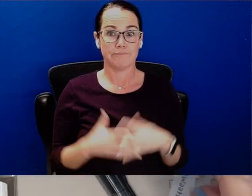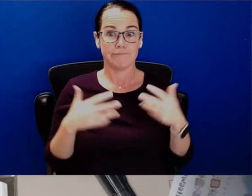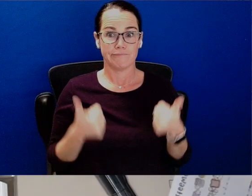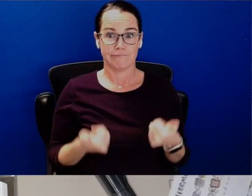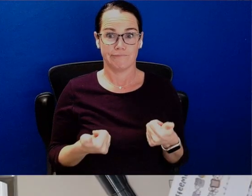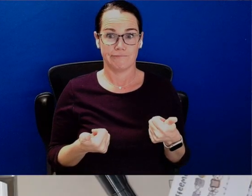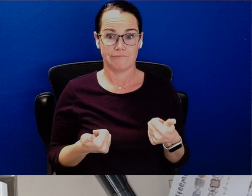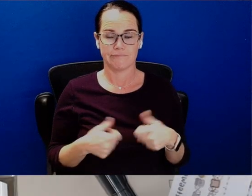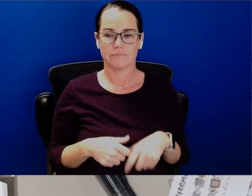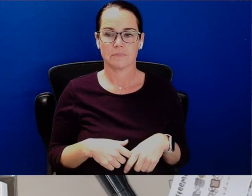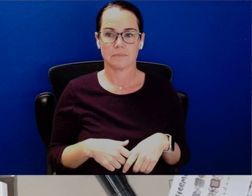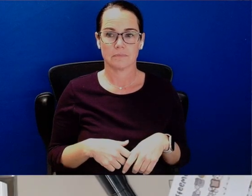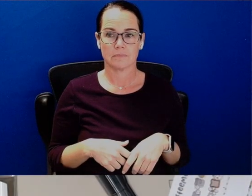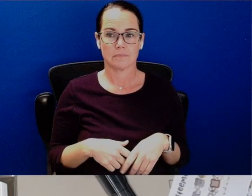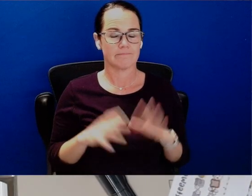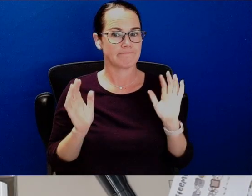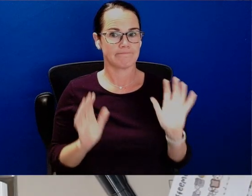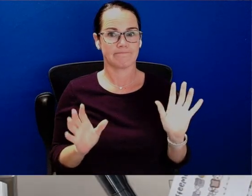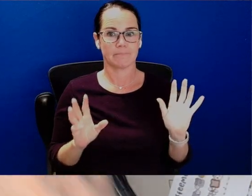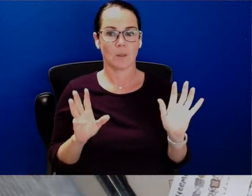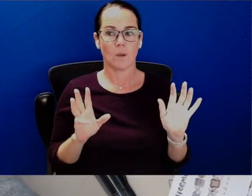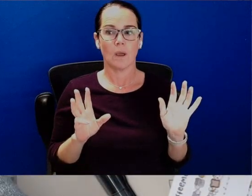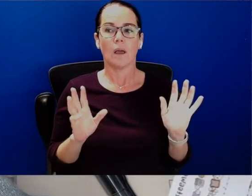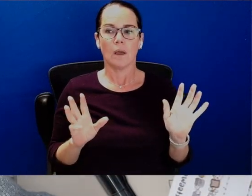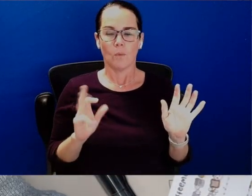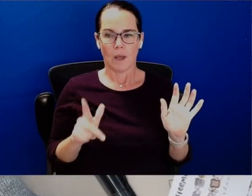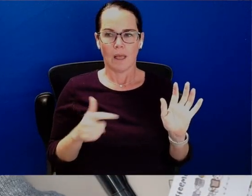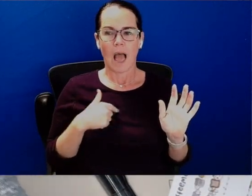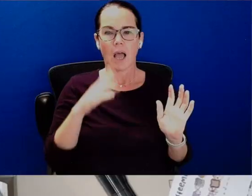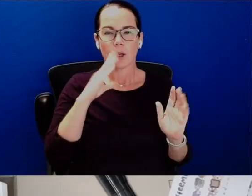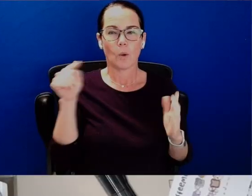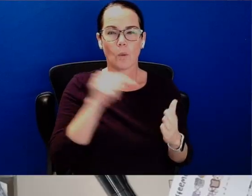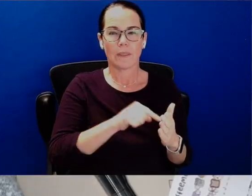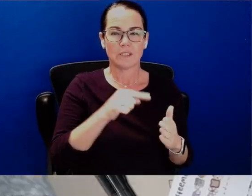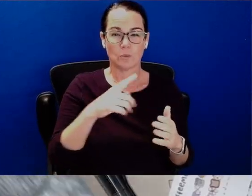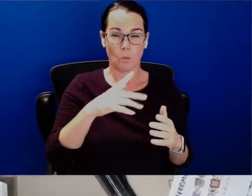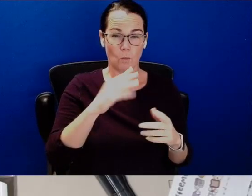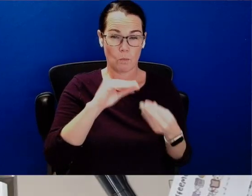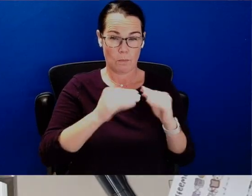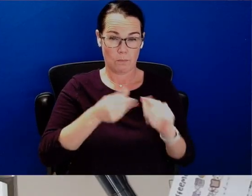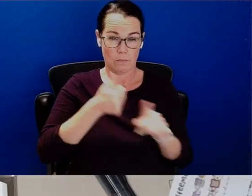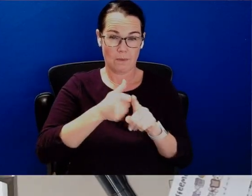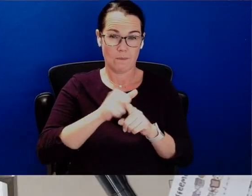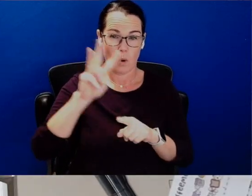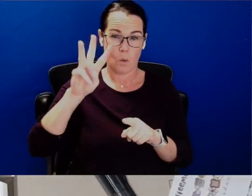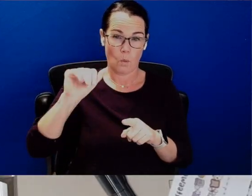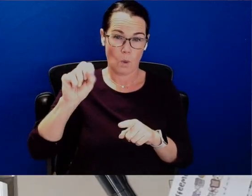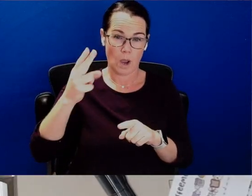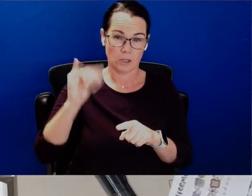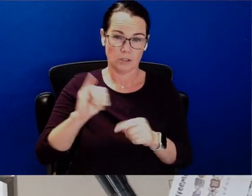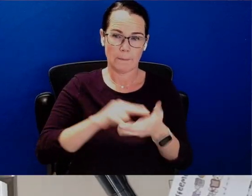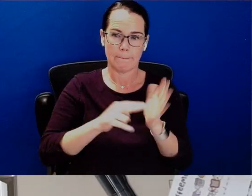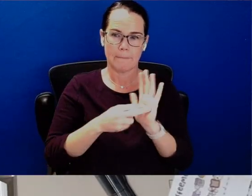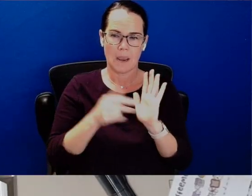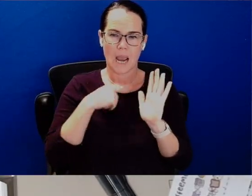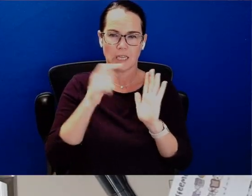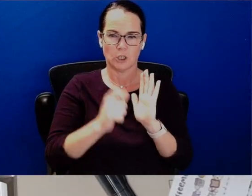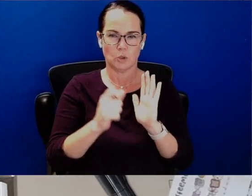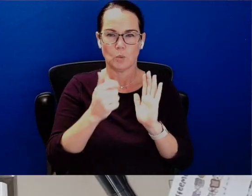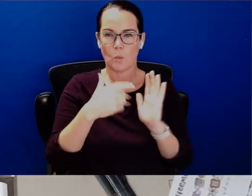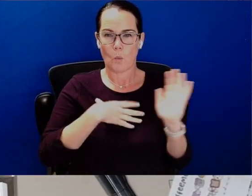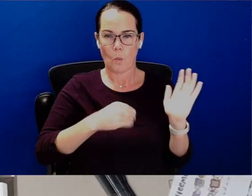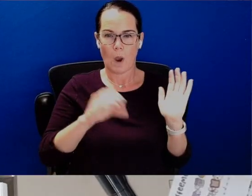Cool. All right. Well, I'm pretty sure because these numbers are washi, I'm gonna have to white out